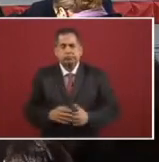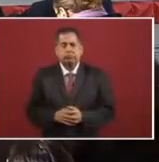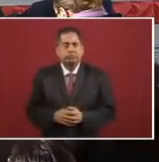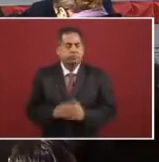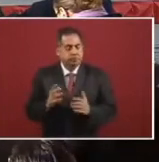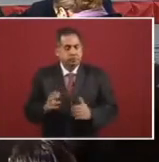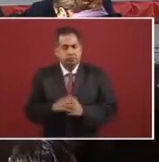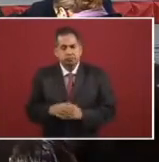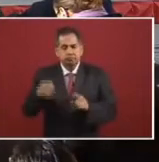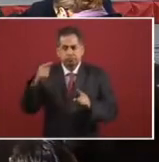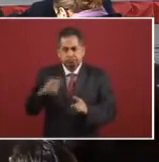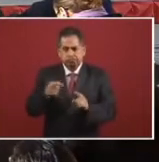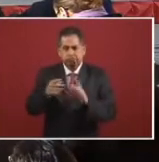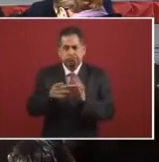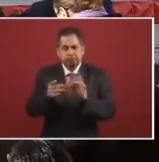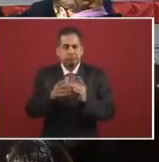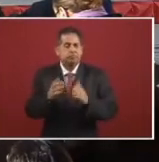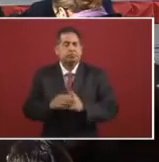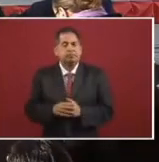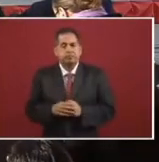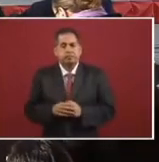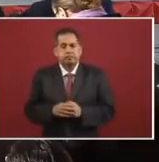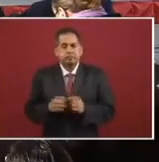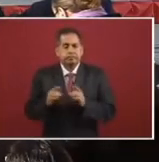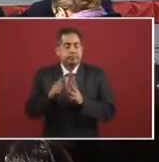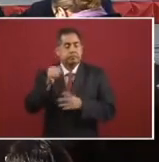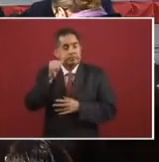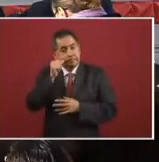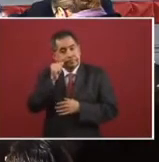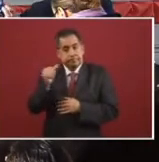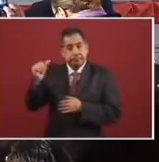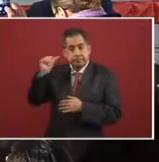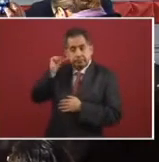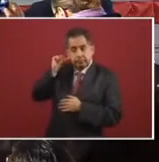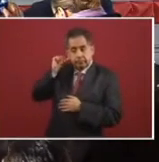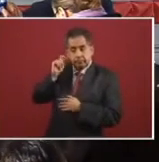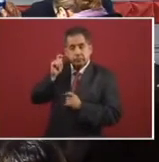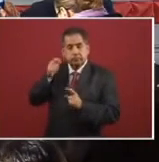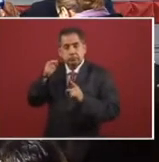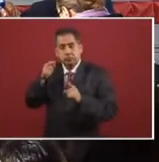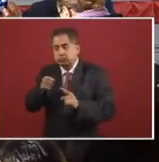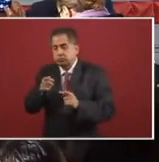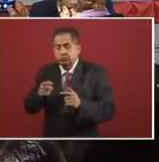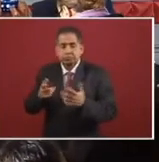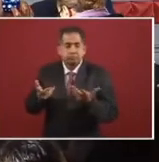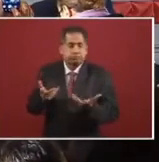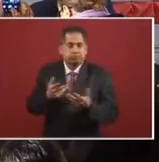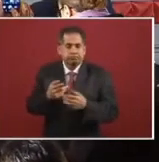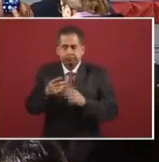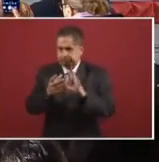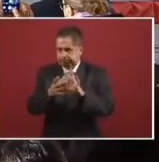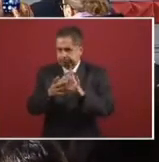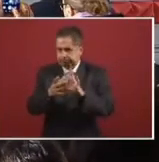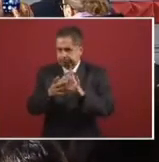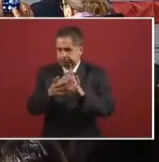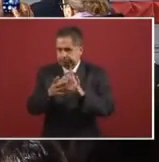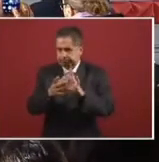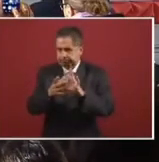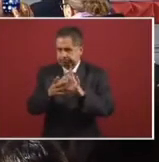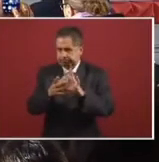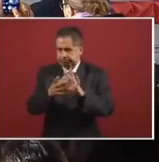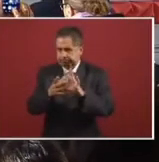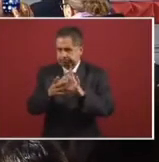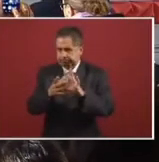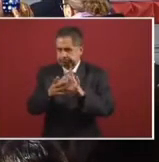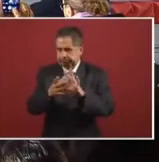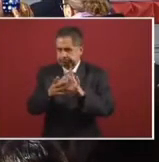Bueno, me referiría yo a los acontecimientos del día de ayer, en primer lugar, señalando. So he says,